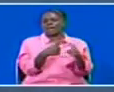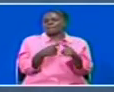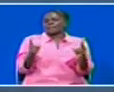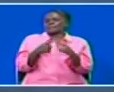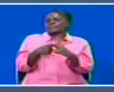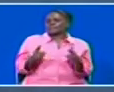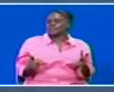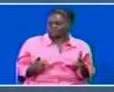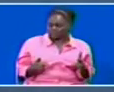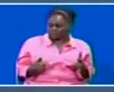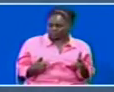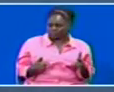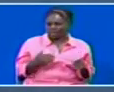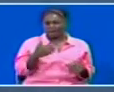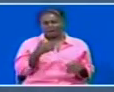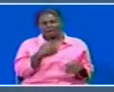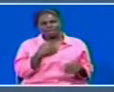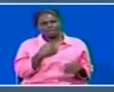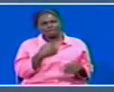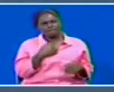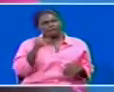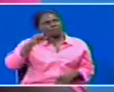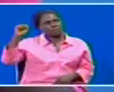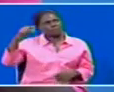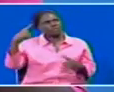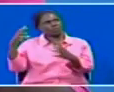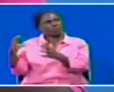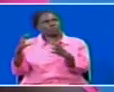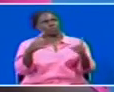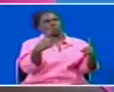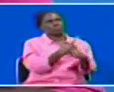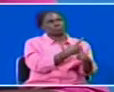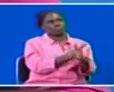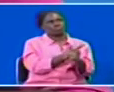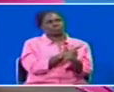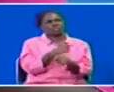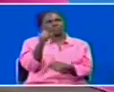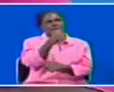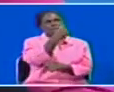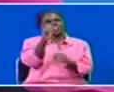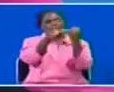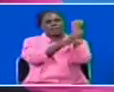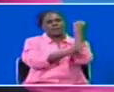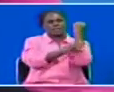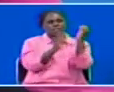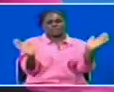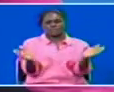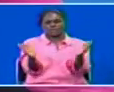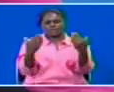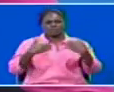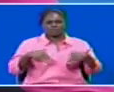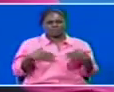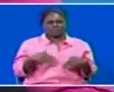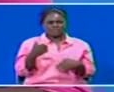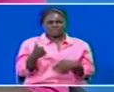start with the fact that we've got, you know, politicians from either side going around the country and mobilizing their numbers. And some say